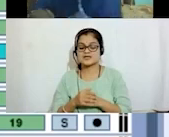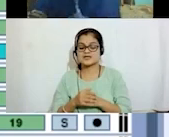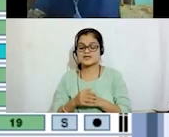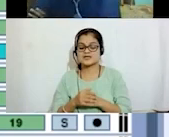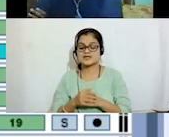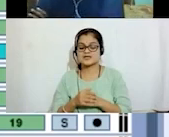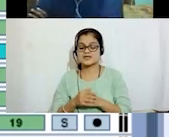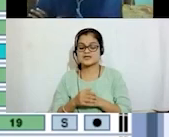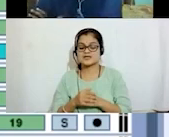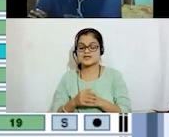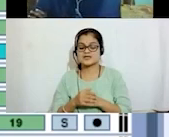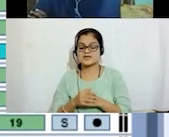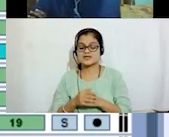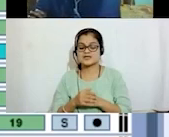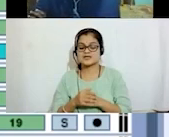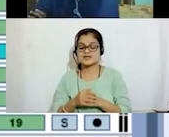it?